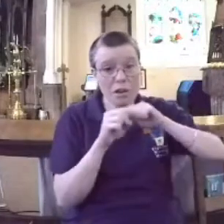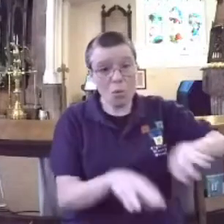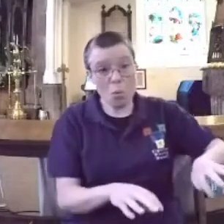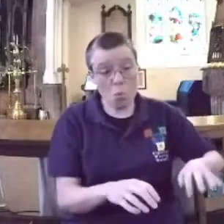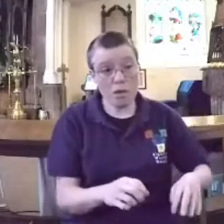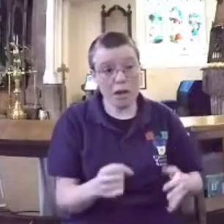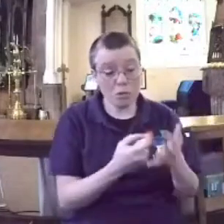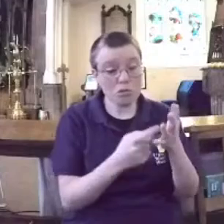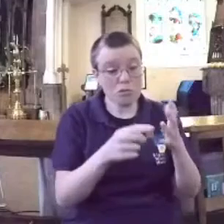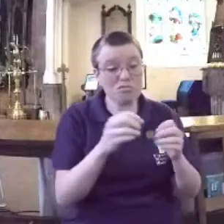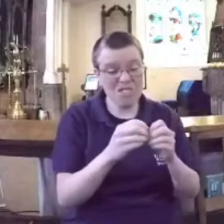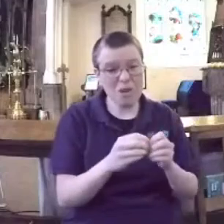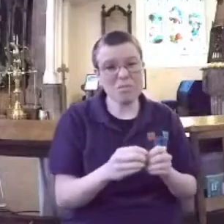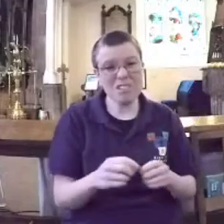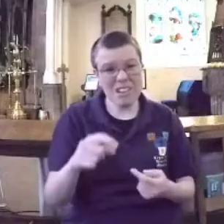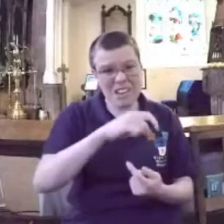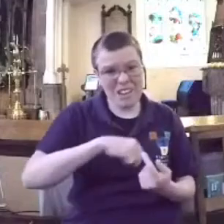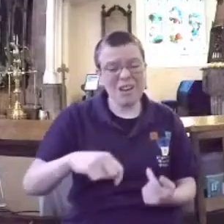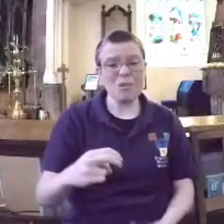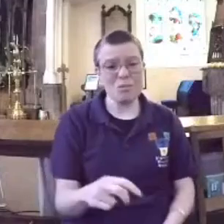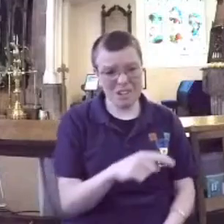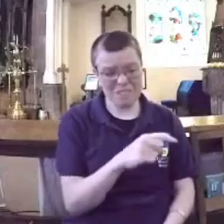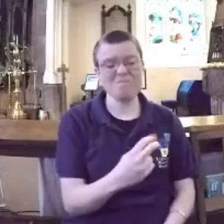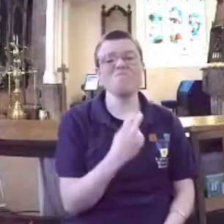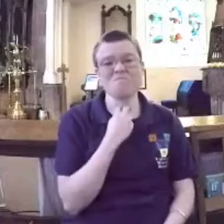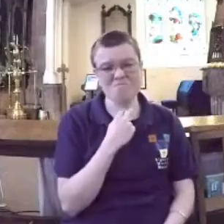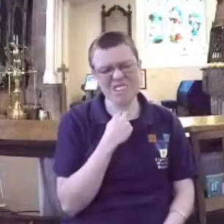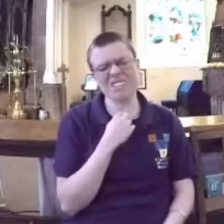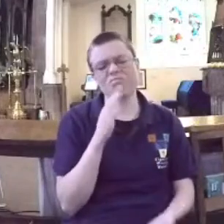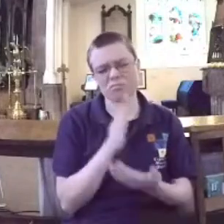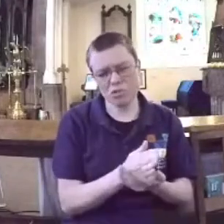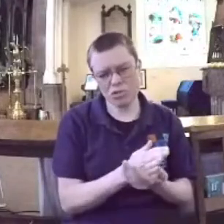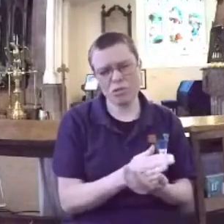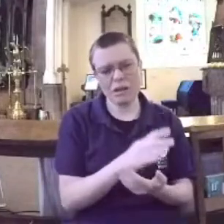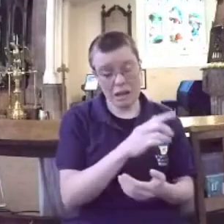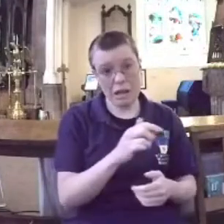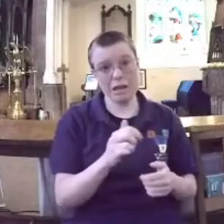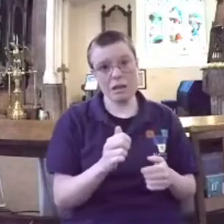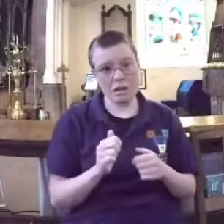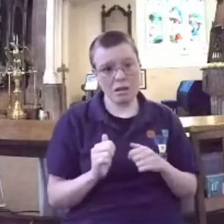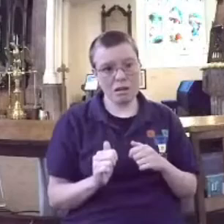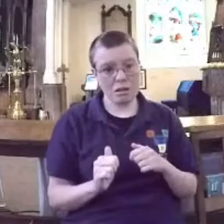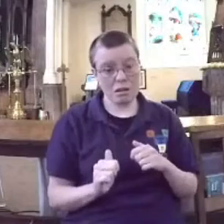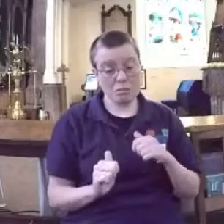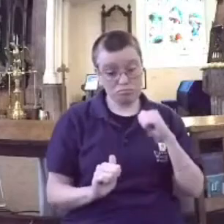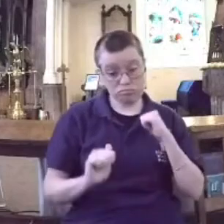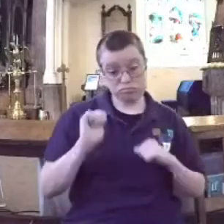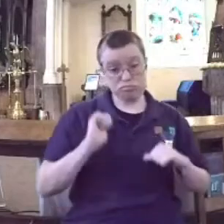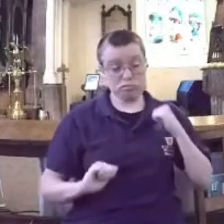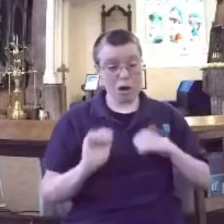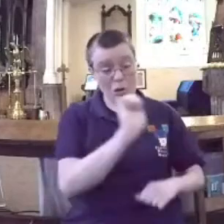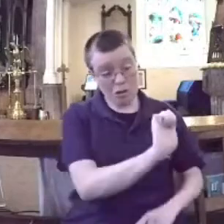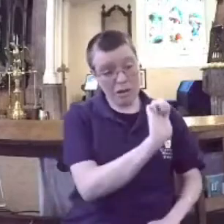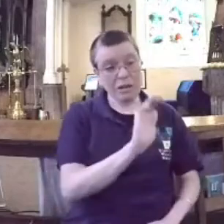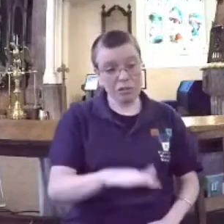missed member of our family. I'm sure that he would be very proud of his children and the